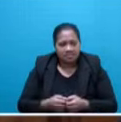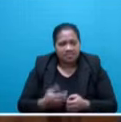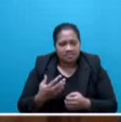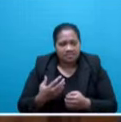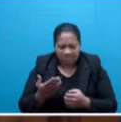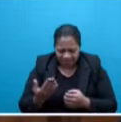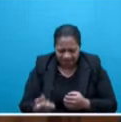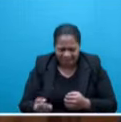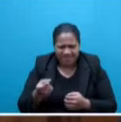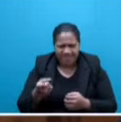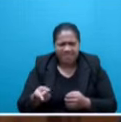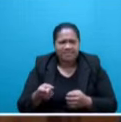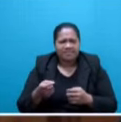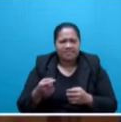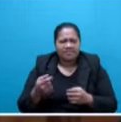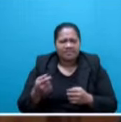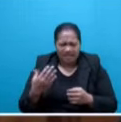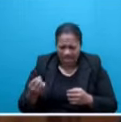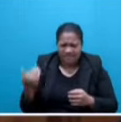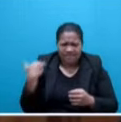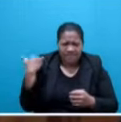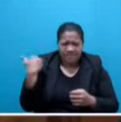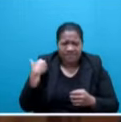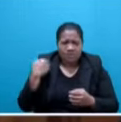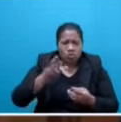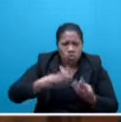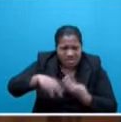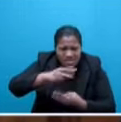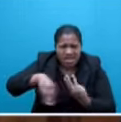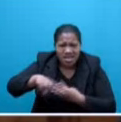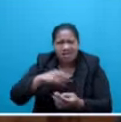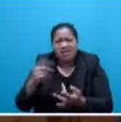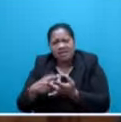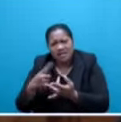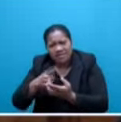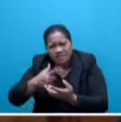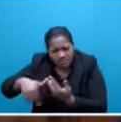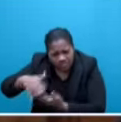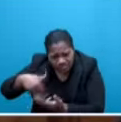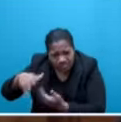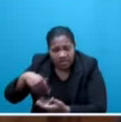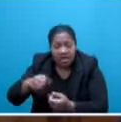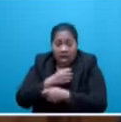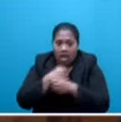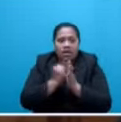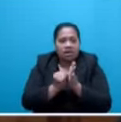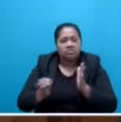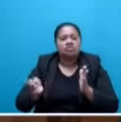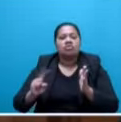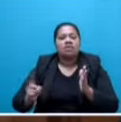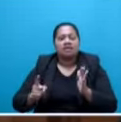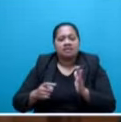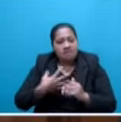Despite the catastrophic effect of Winston followed by Cyclone Josie and Kenny, our industry has fought back. Our production